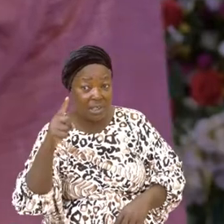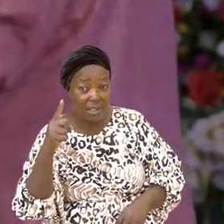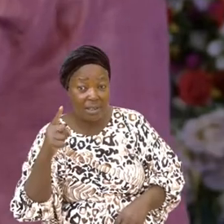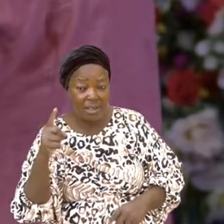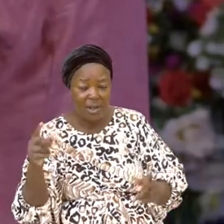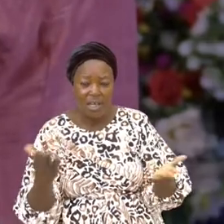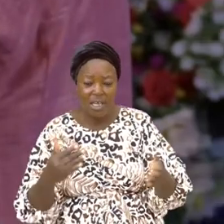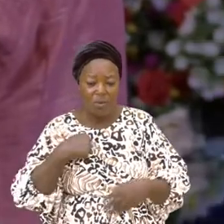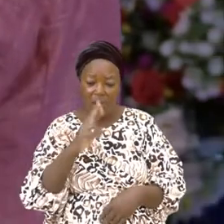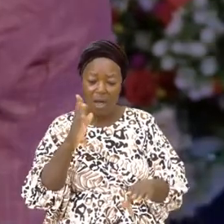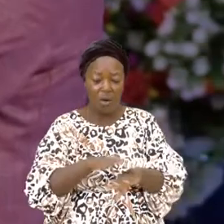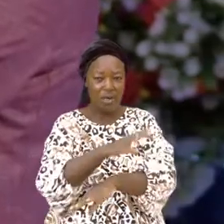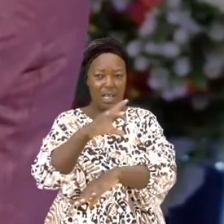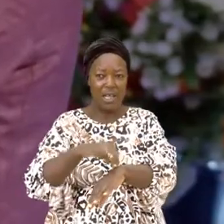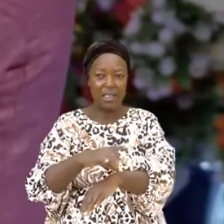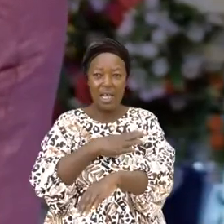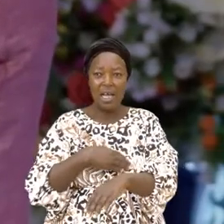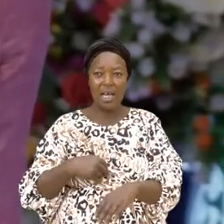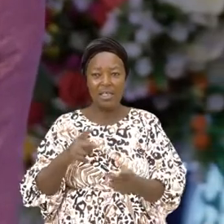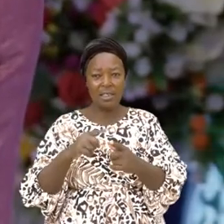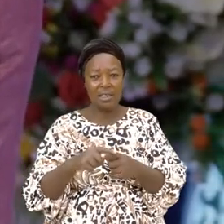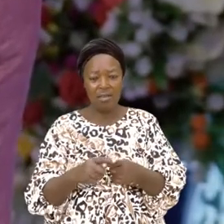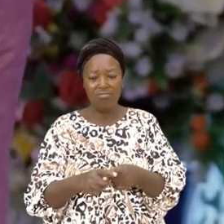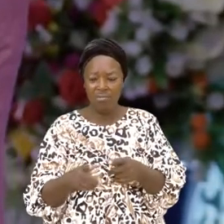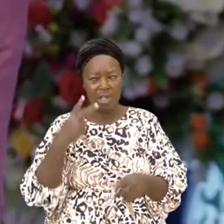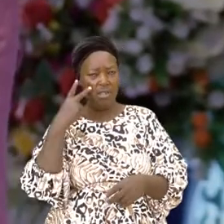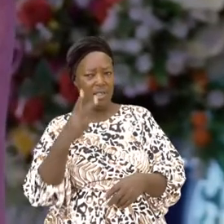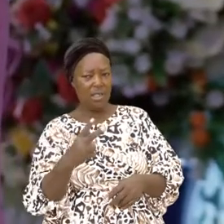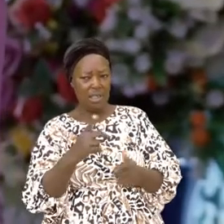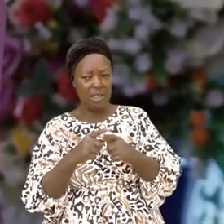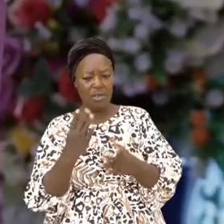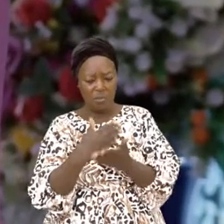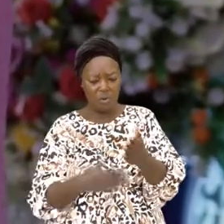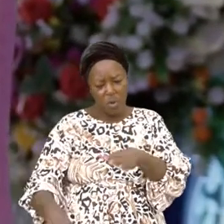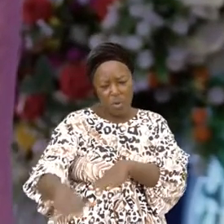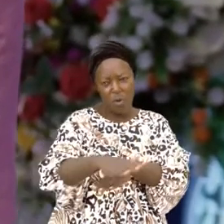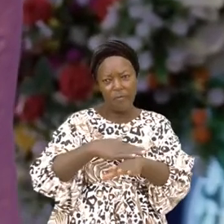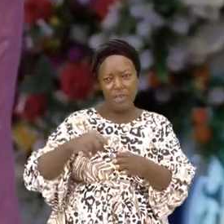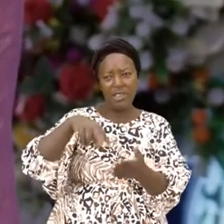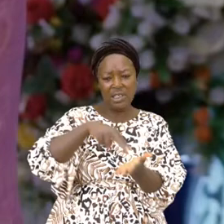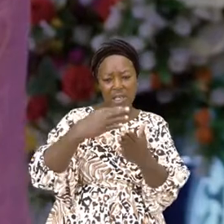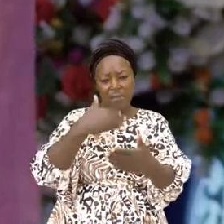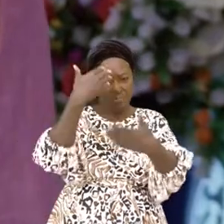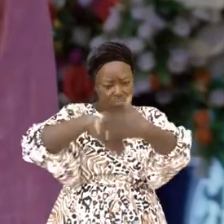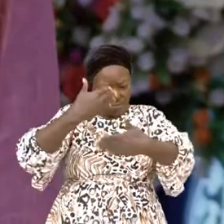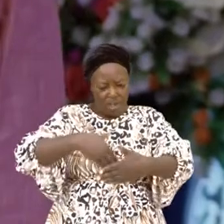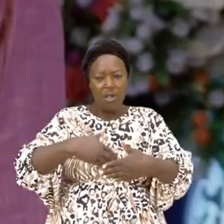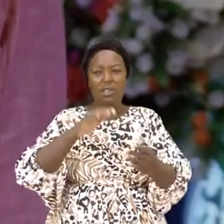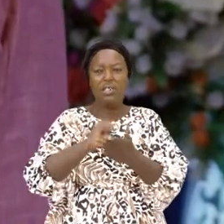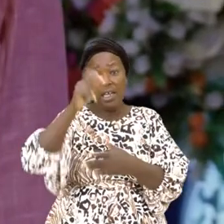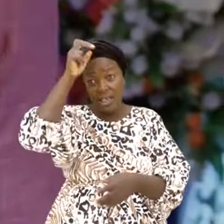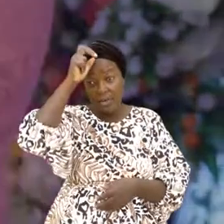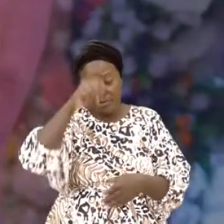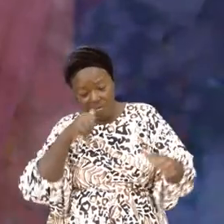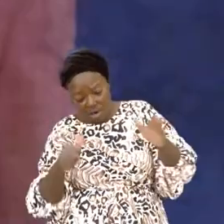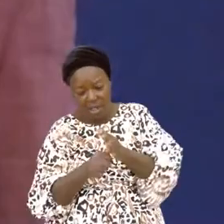we are on earth, and I look, and there's something covering, standing before that devil